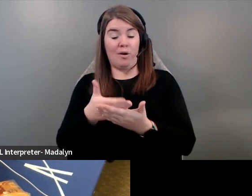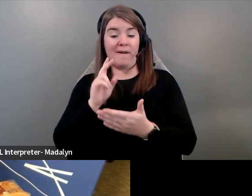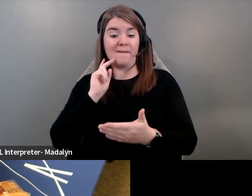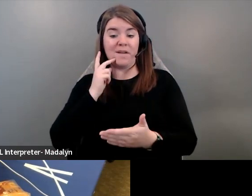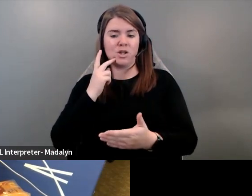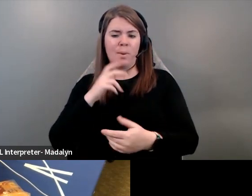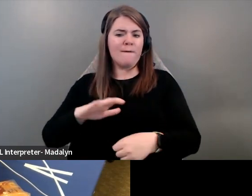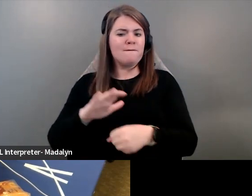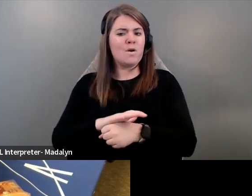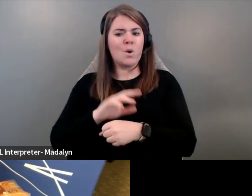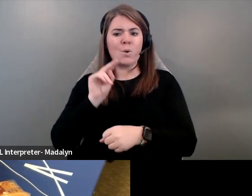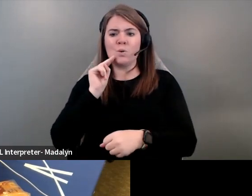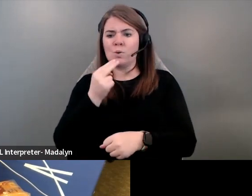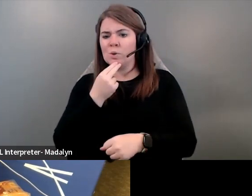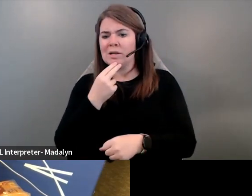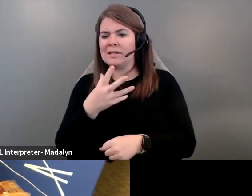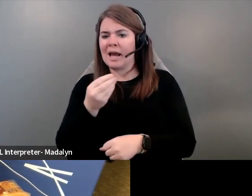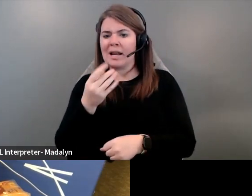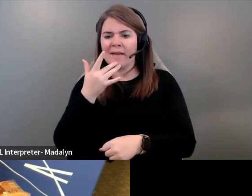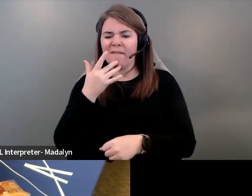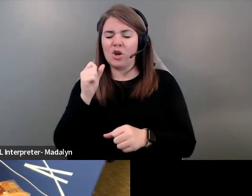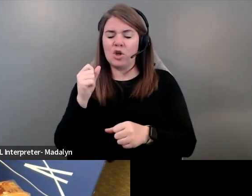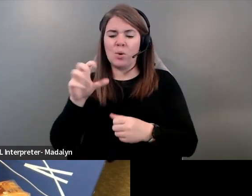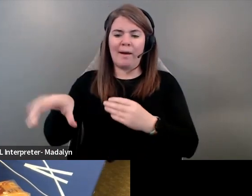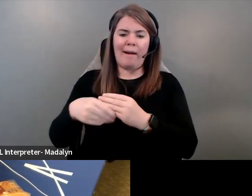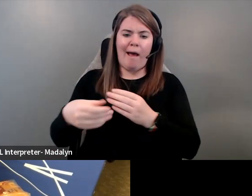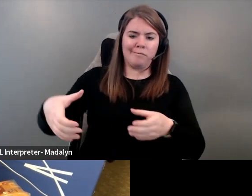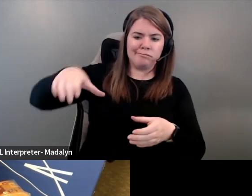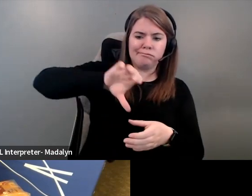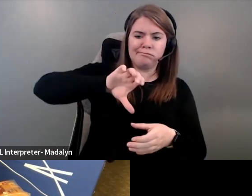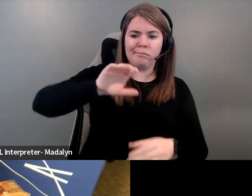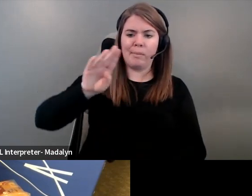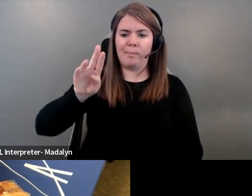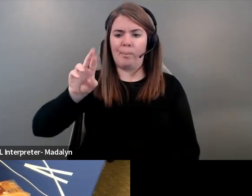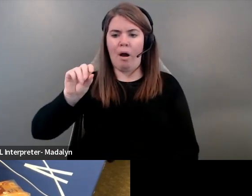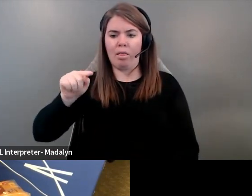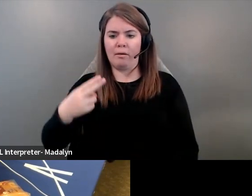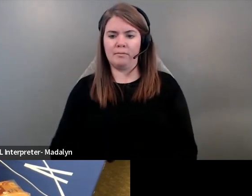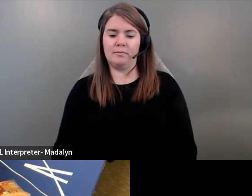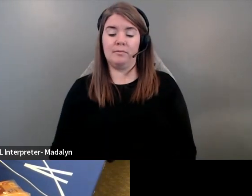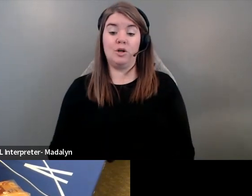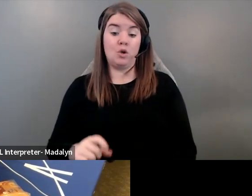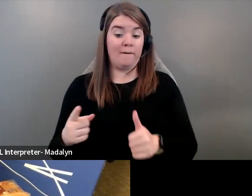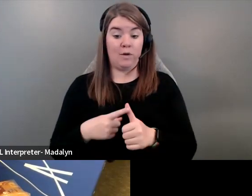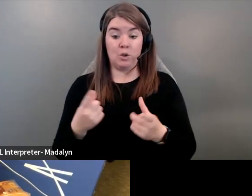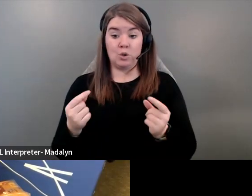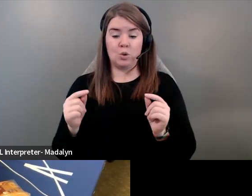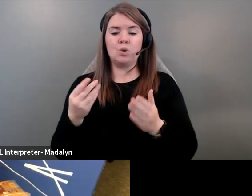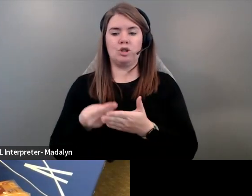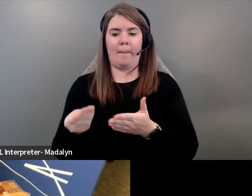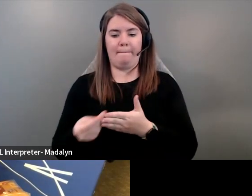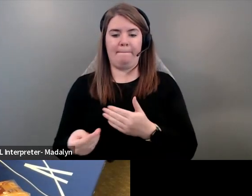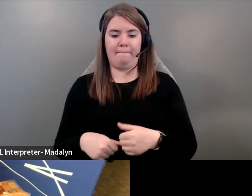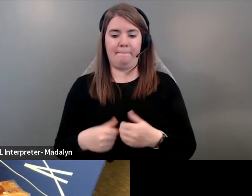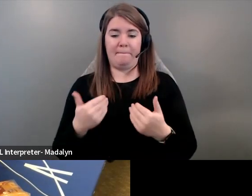and flavor, and you can add that to your soup broth as well. So let's go shopping. You can see right here, I have all the